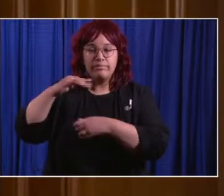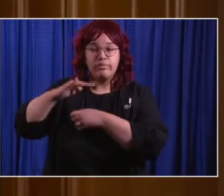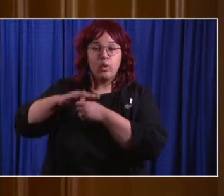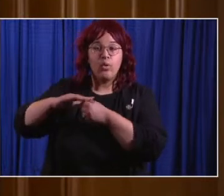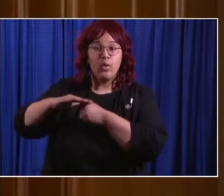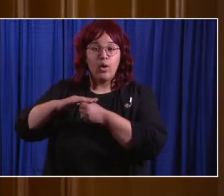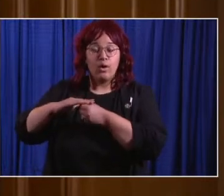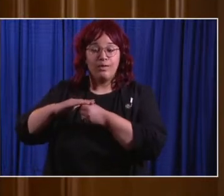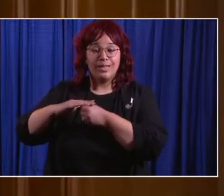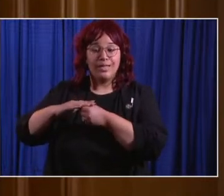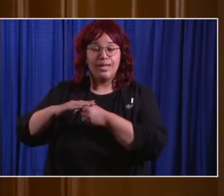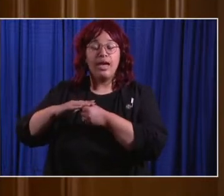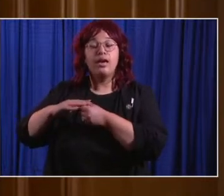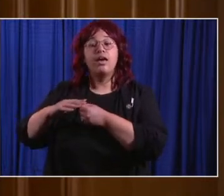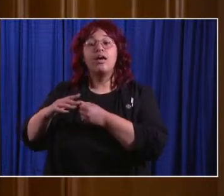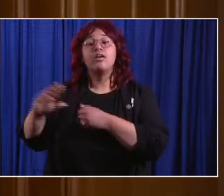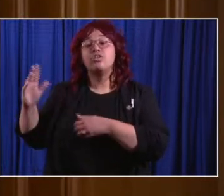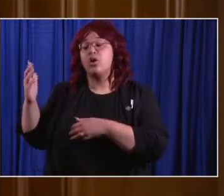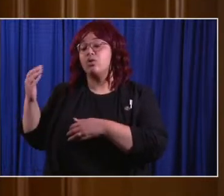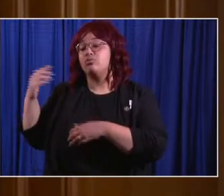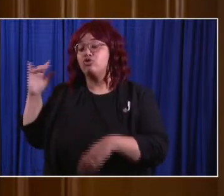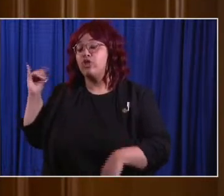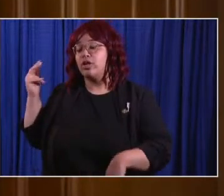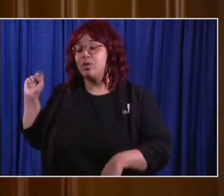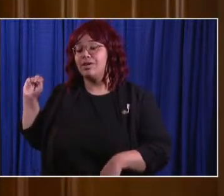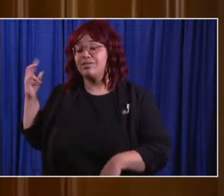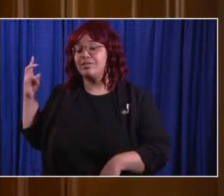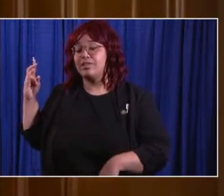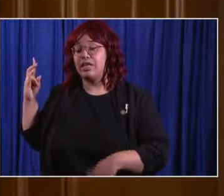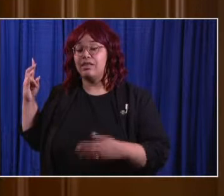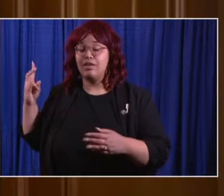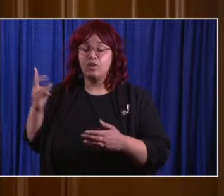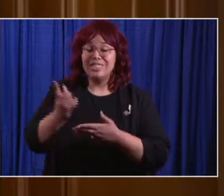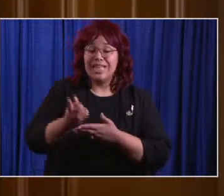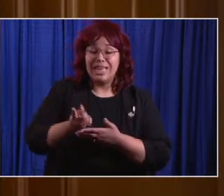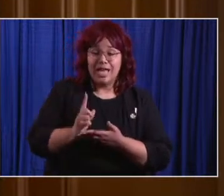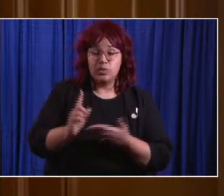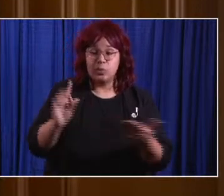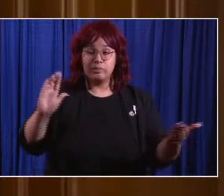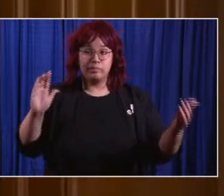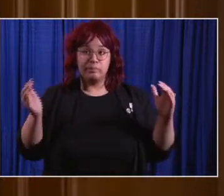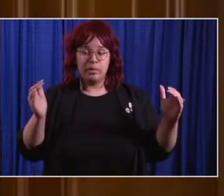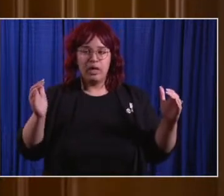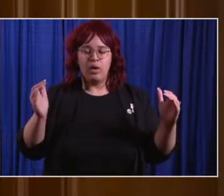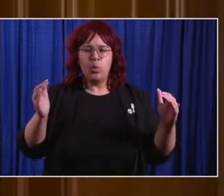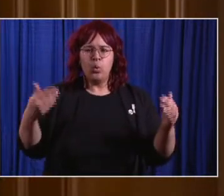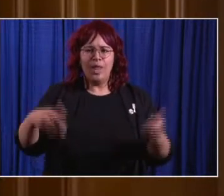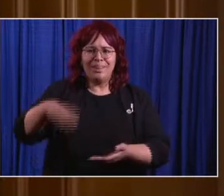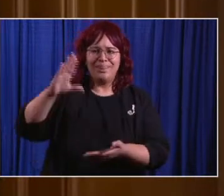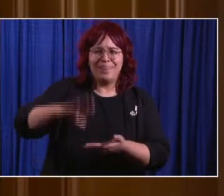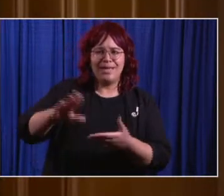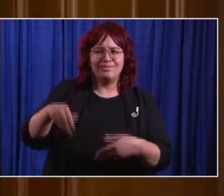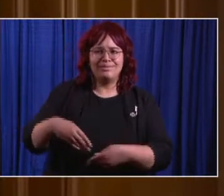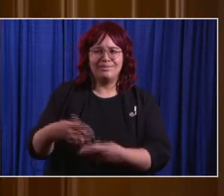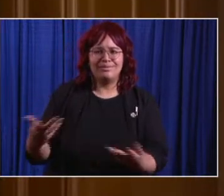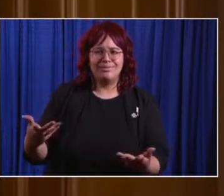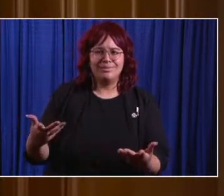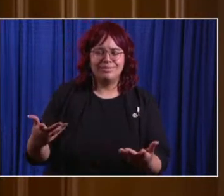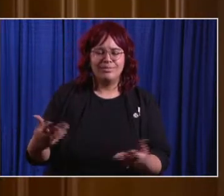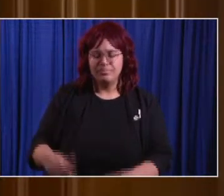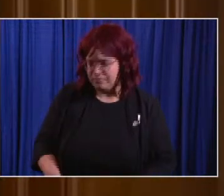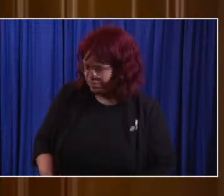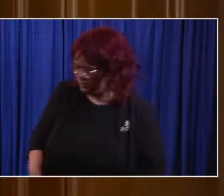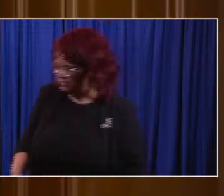they did the week of January 17th, when the vaccine was much more scarce. So. Yeah, no, I think that's probably you know,